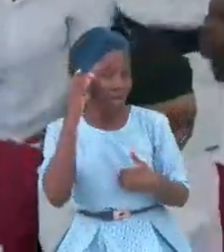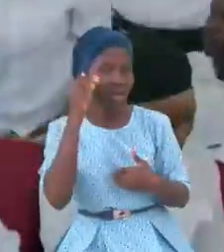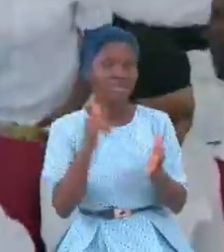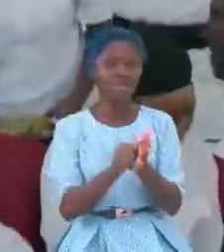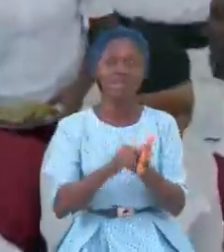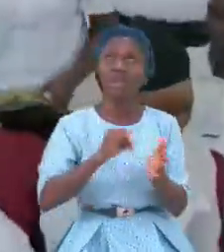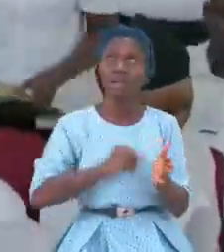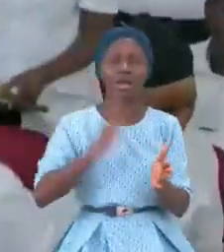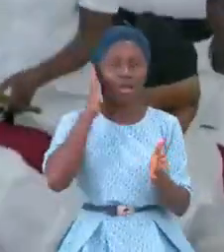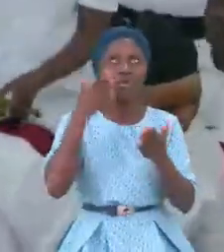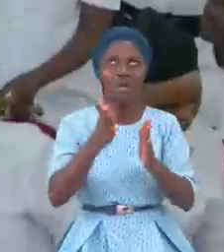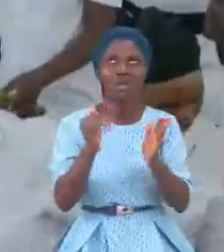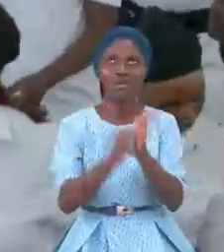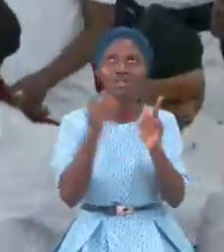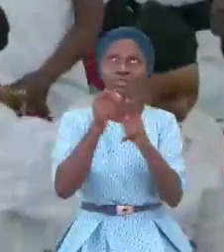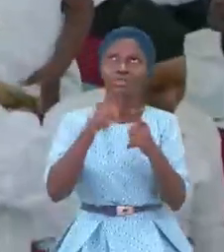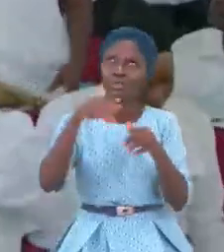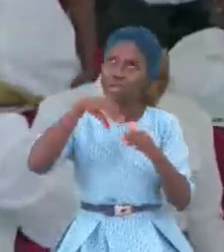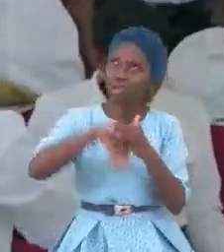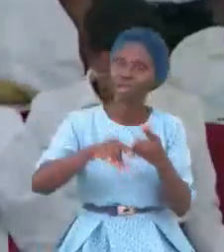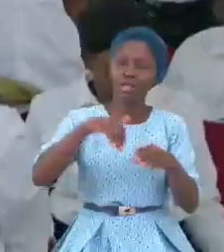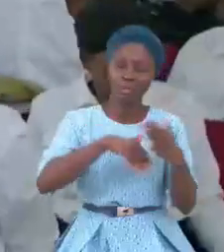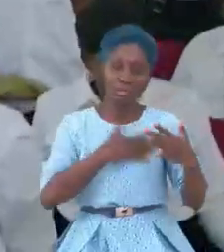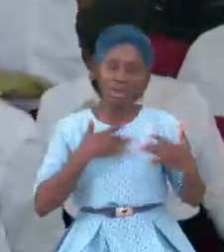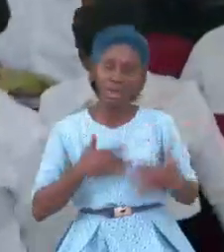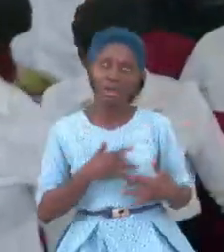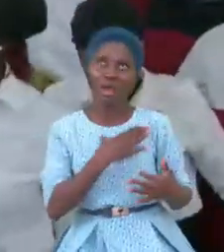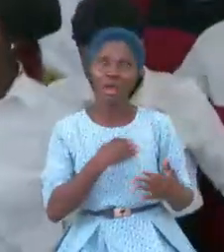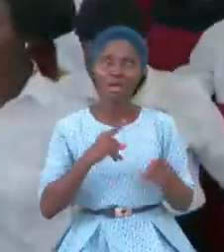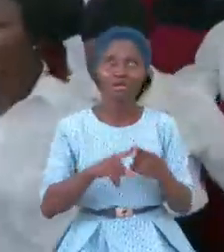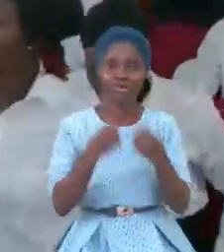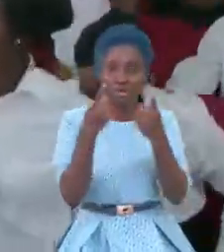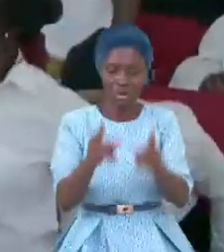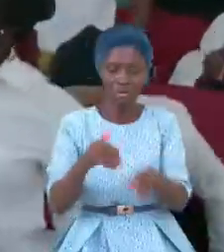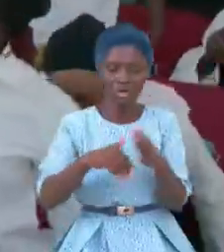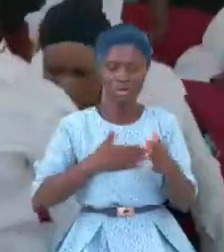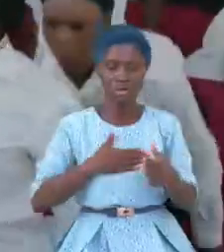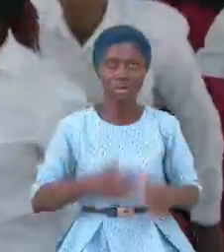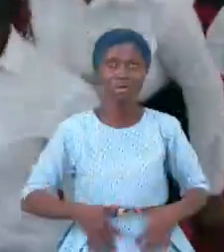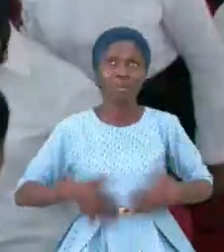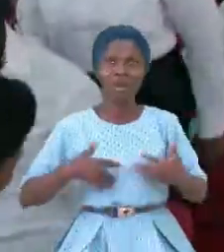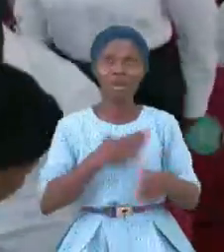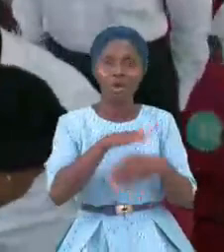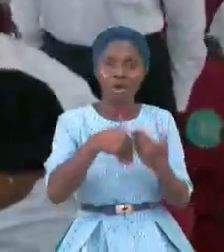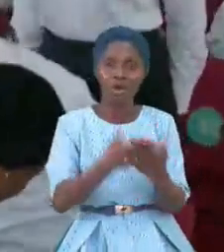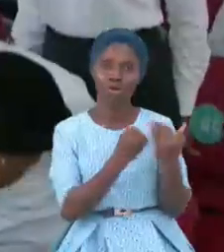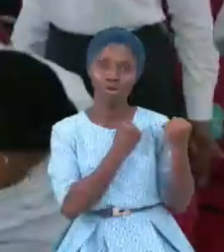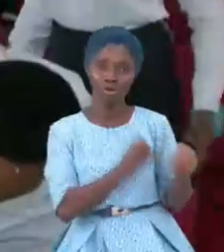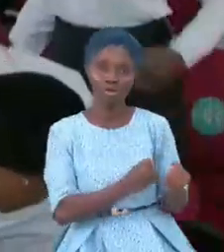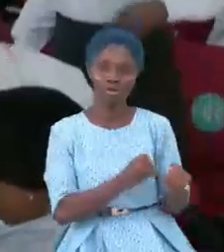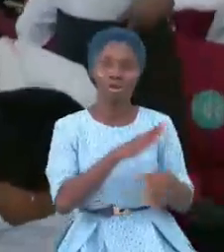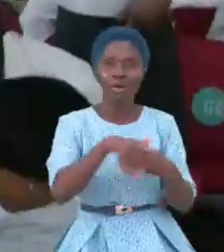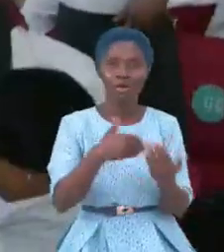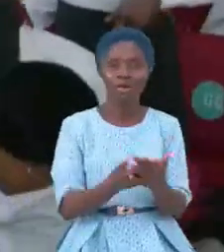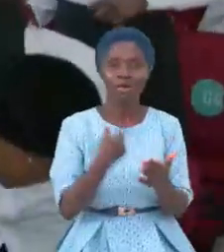to take place in my life. All the conviction you need, all the courage you need, all the power you need, all the spirit you need, all